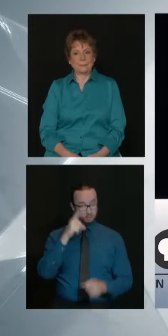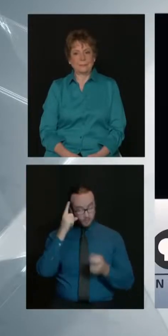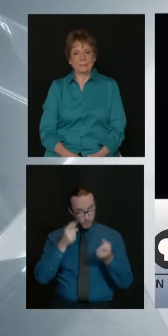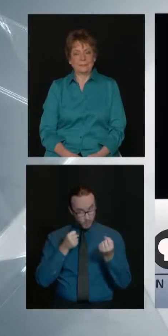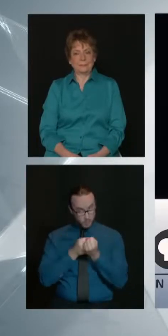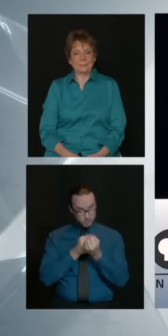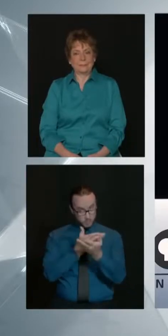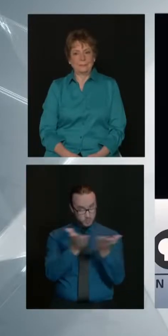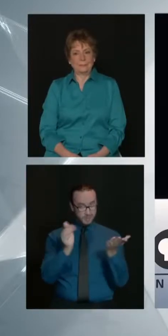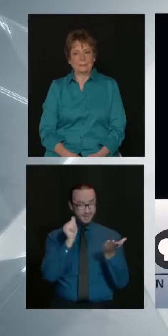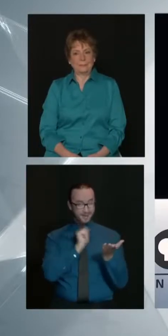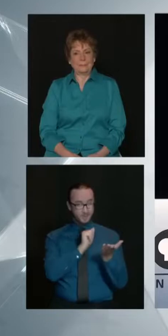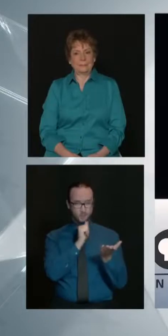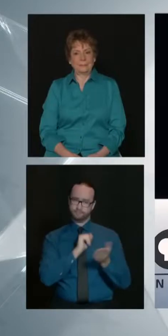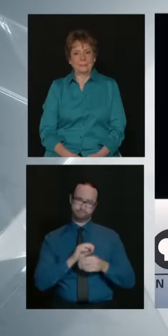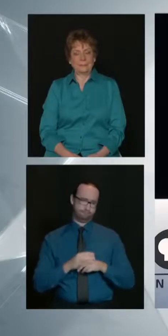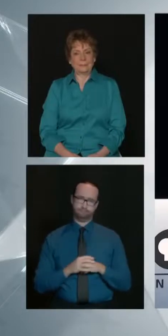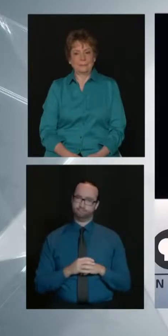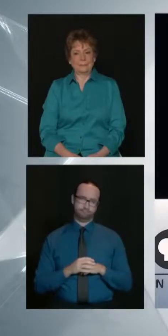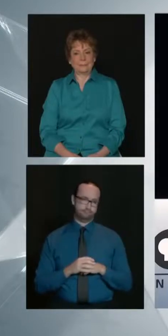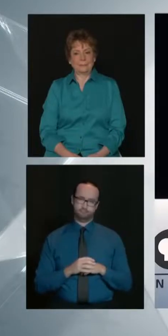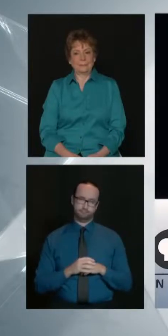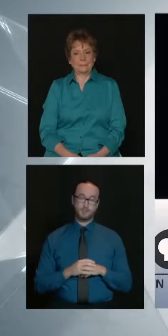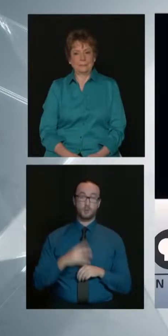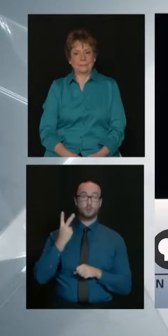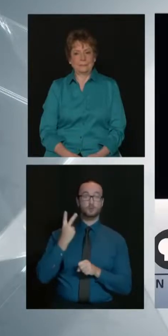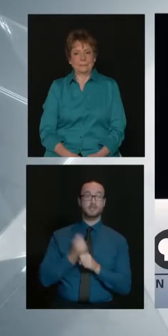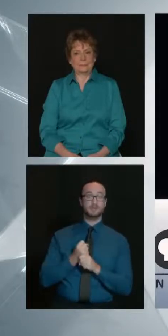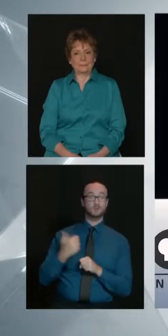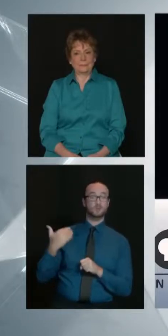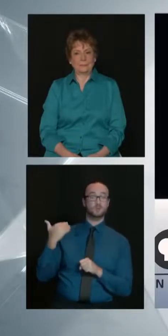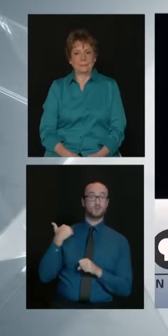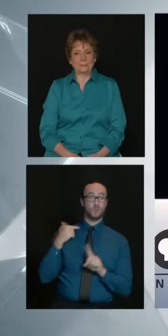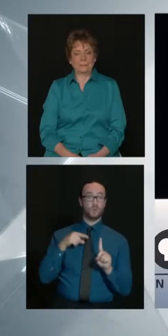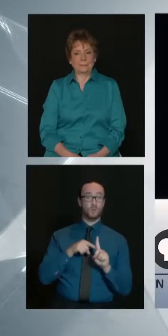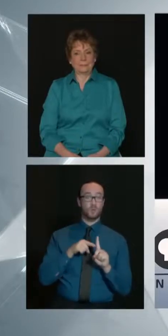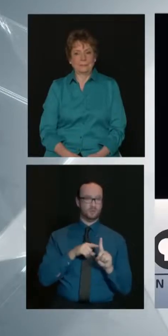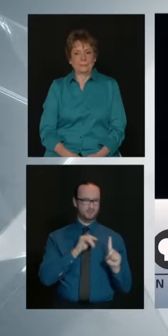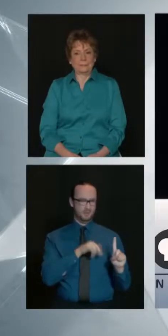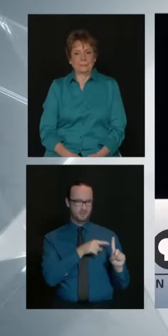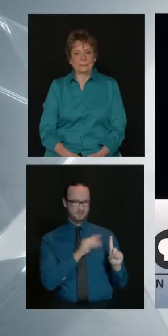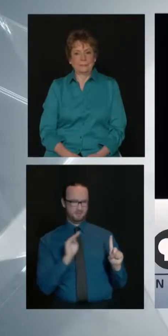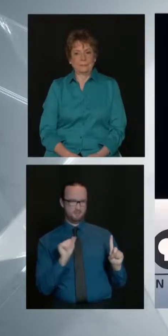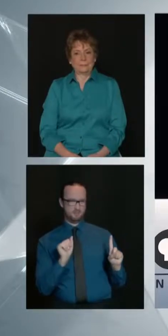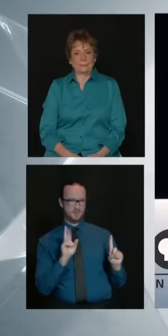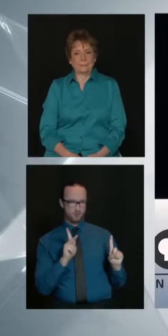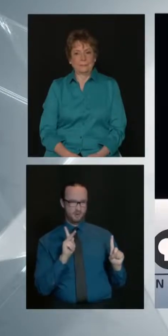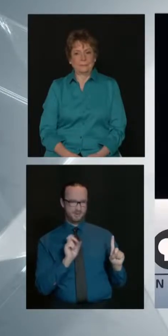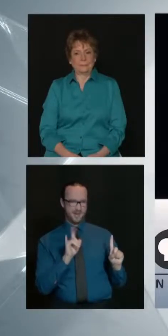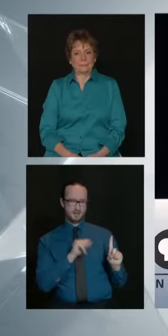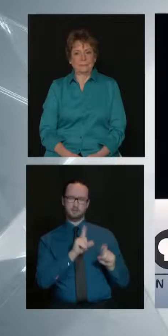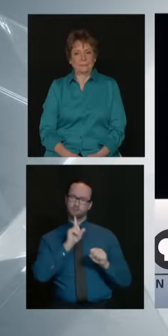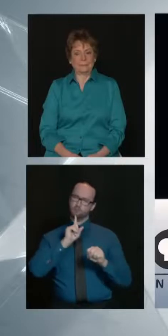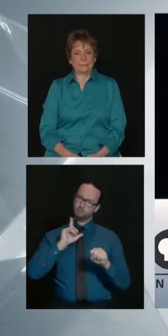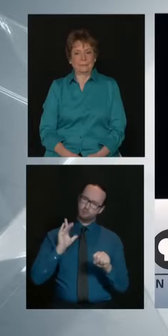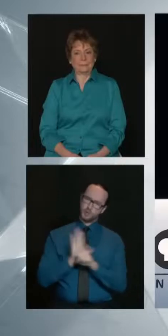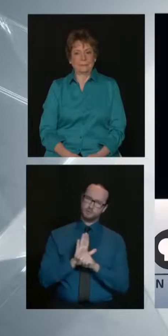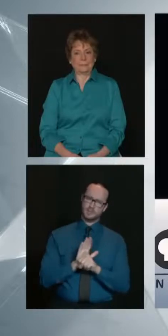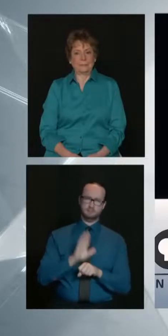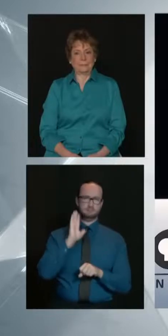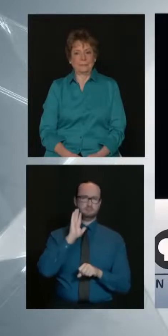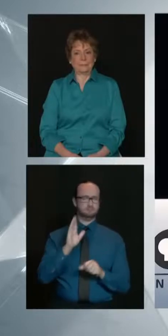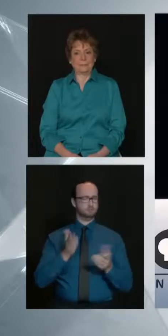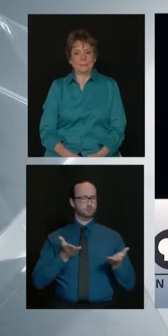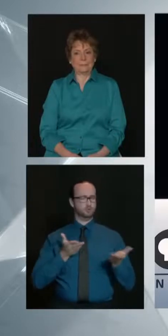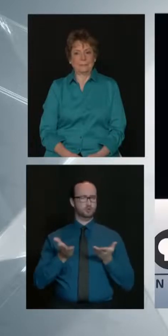Marc Kelly stood right there and he promised to be independent, but he broke that promise. My wife, Catherine, and I grew up right